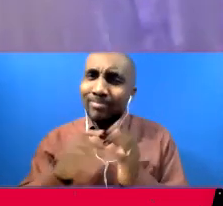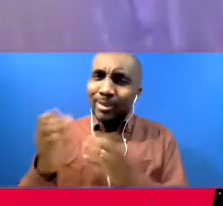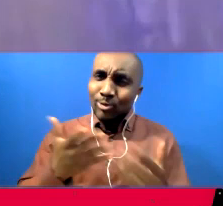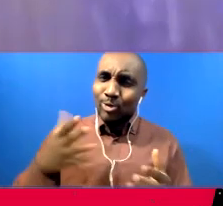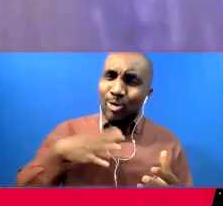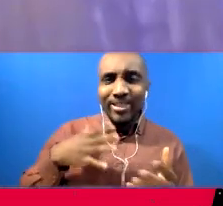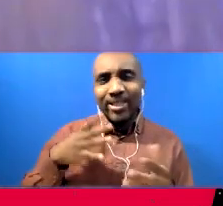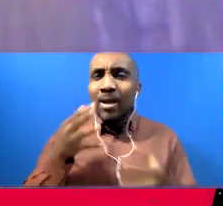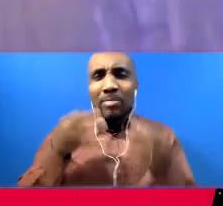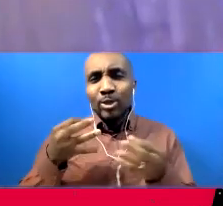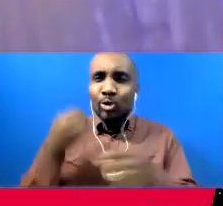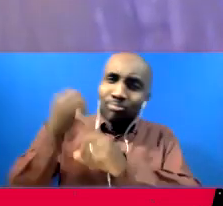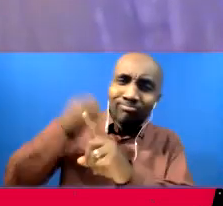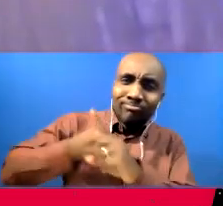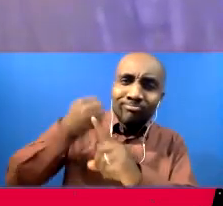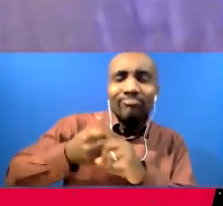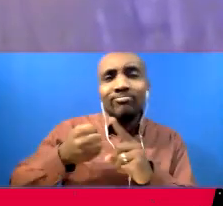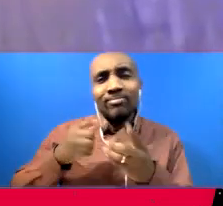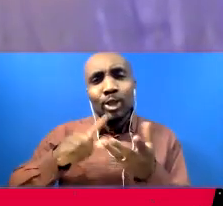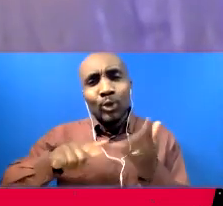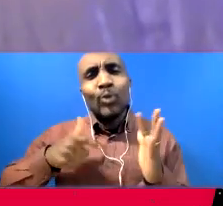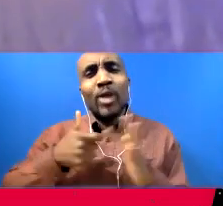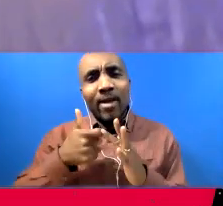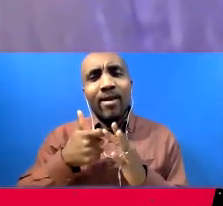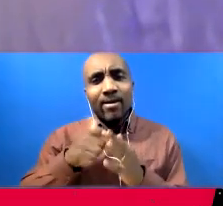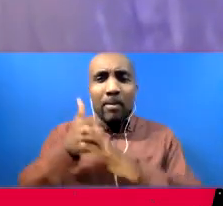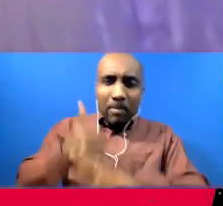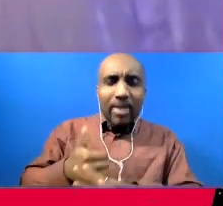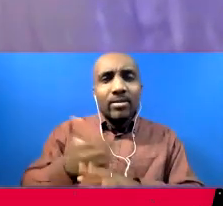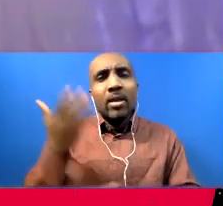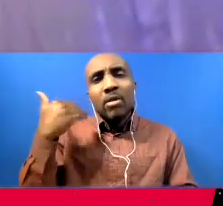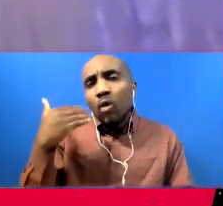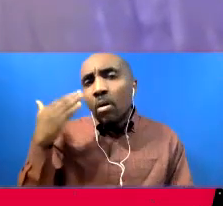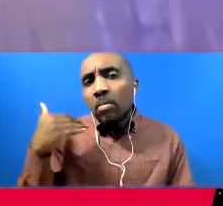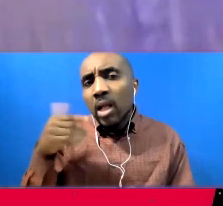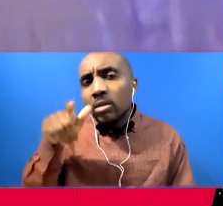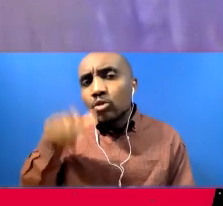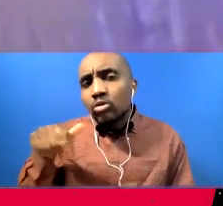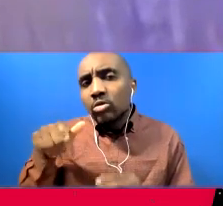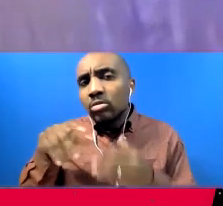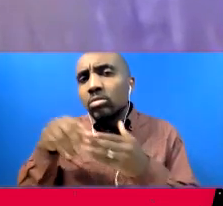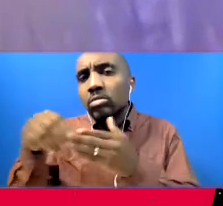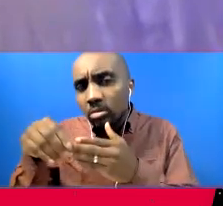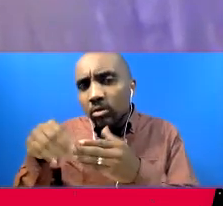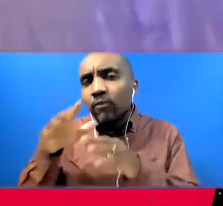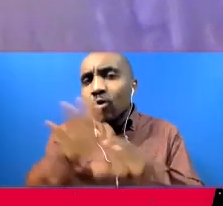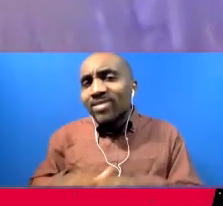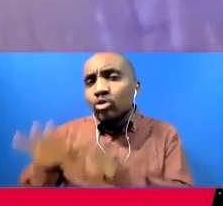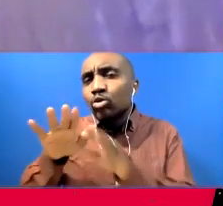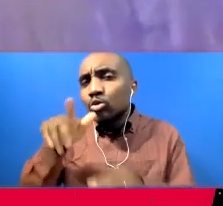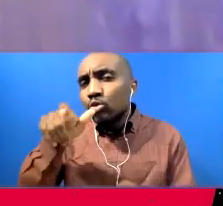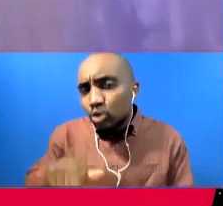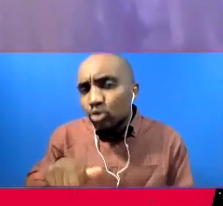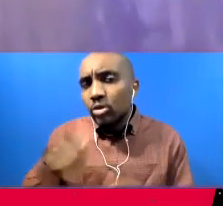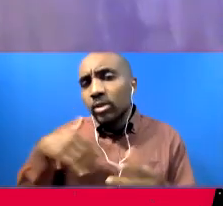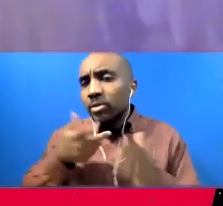I'm a political activist and organiser based in the UK. I'm the former Black Students Officer for the National Union of Students, and that's how I kind of